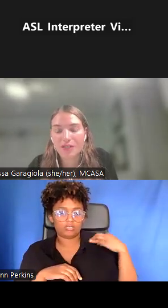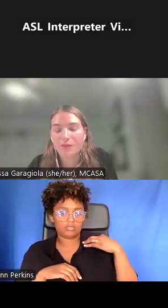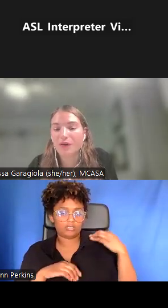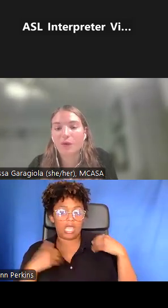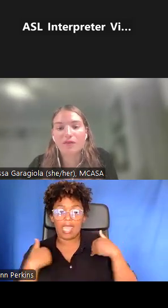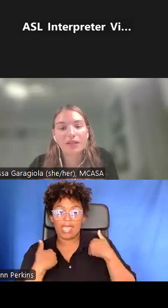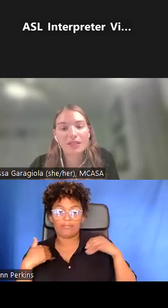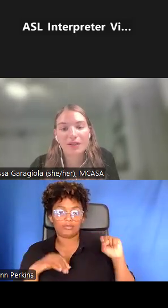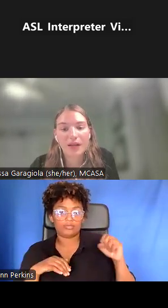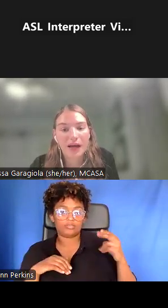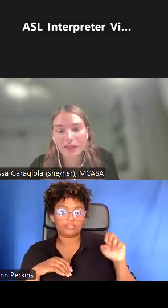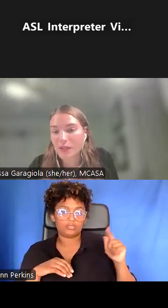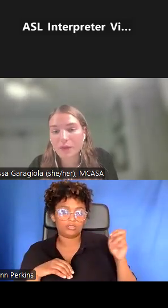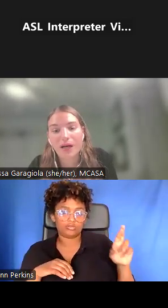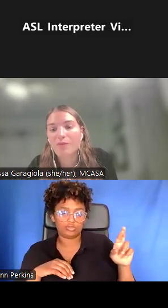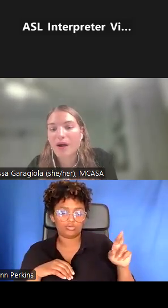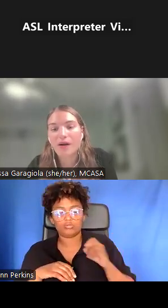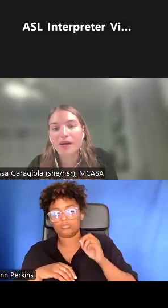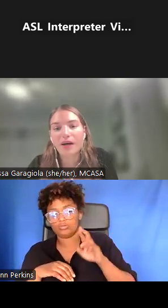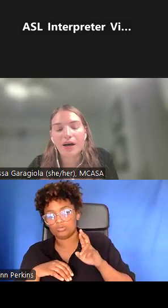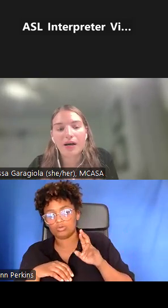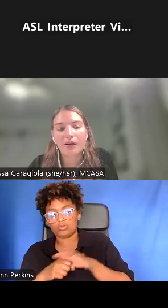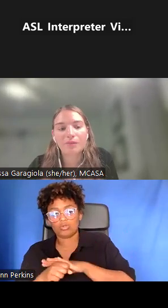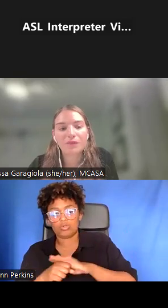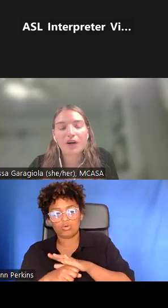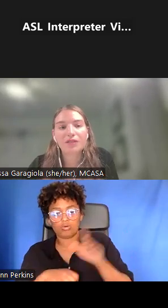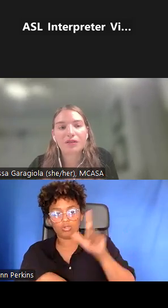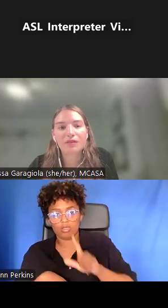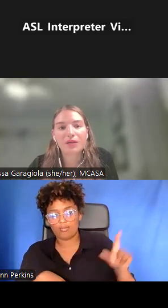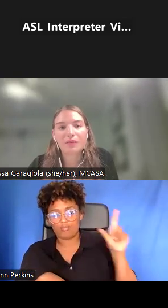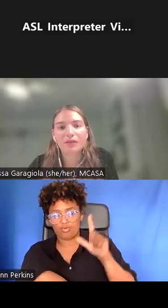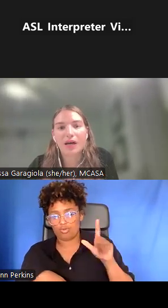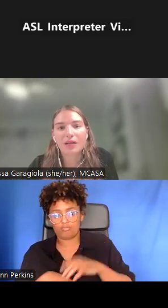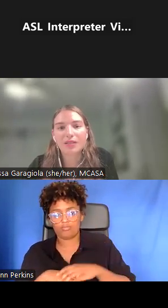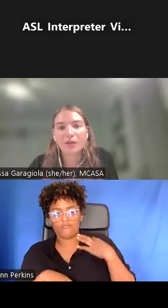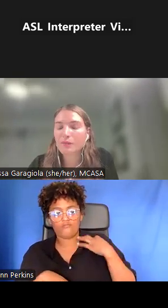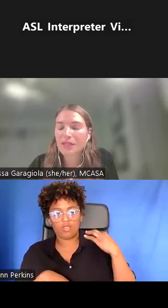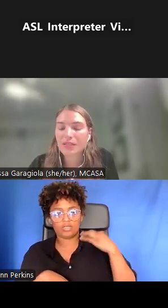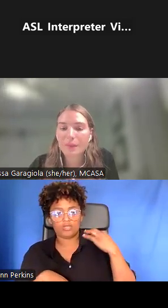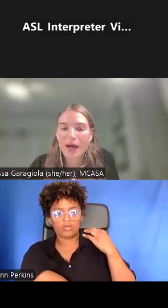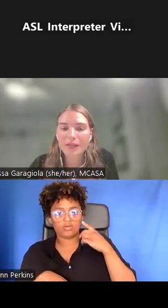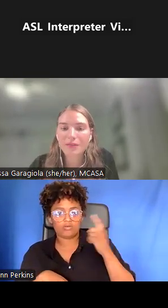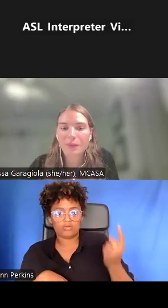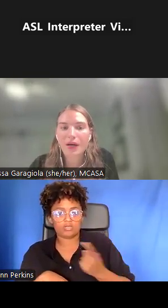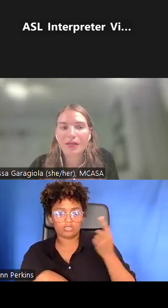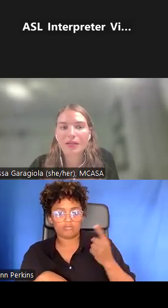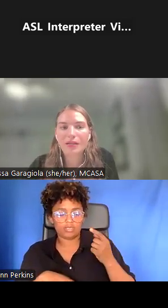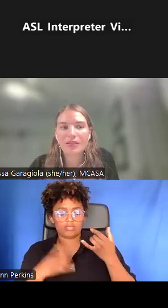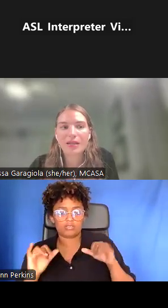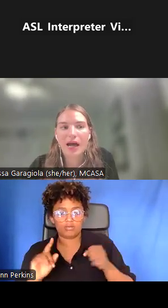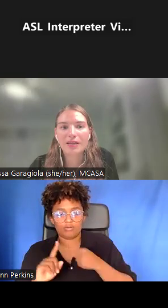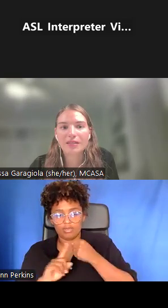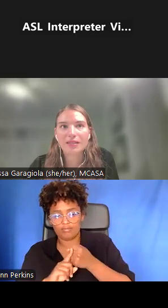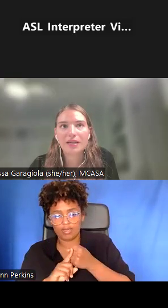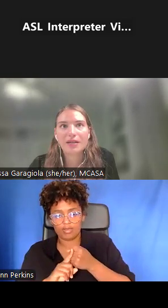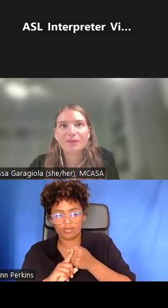shelter or something, or volunteering at the local library. Volunteering for something that still makes an impact, but